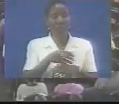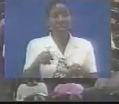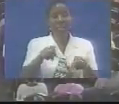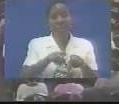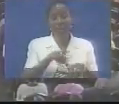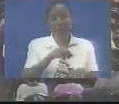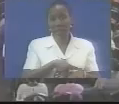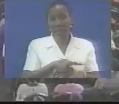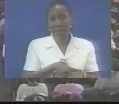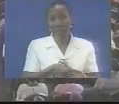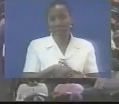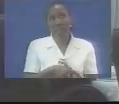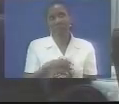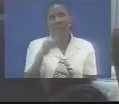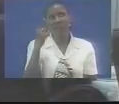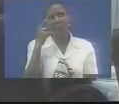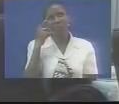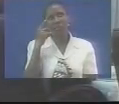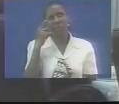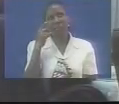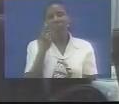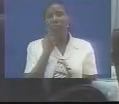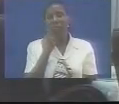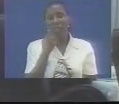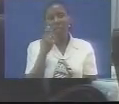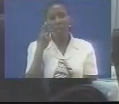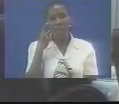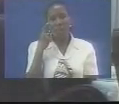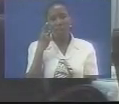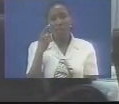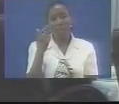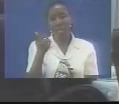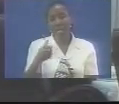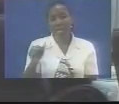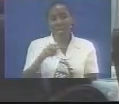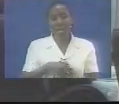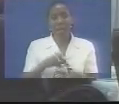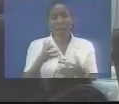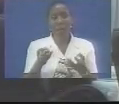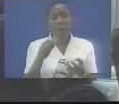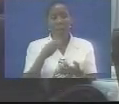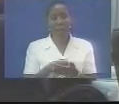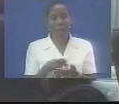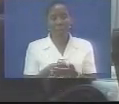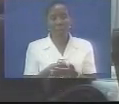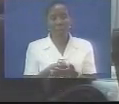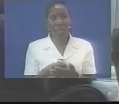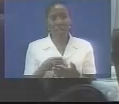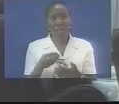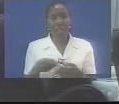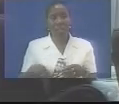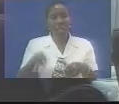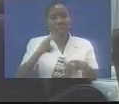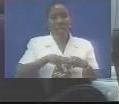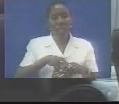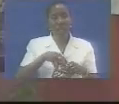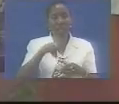There has been a school of thought recently, Mr. Speaker, which says, anytime you want money, just increase taxes.